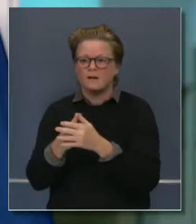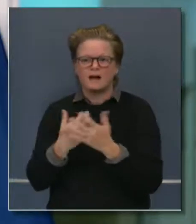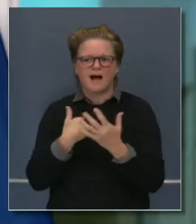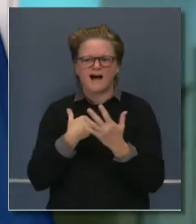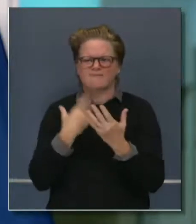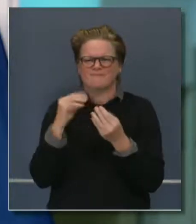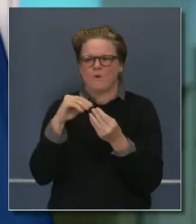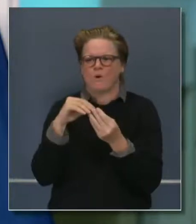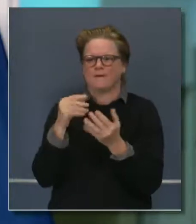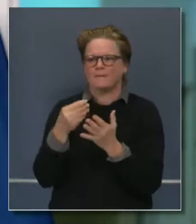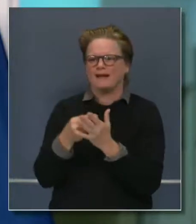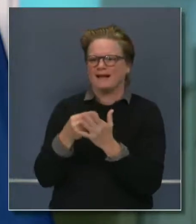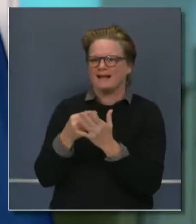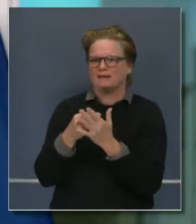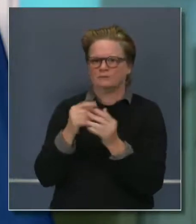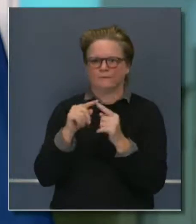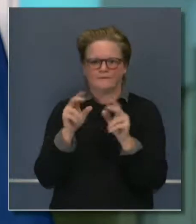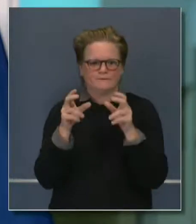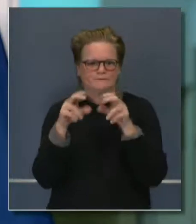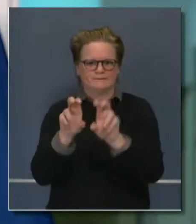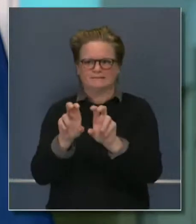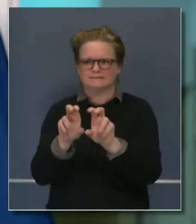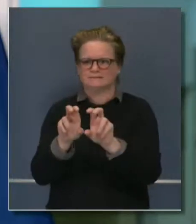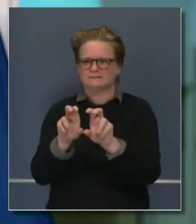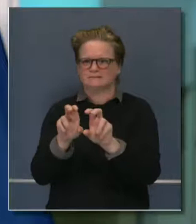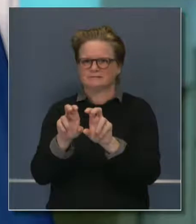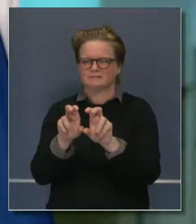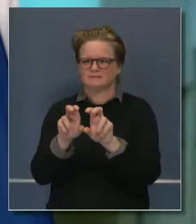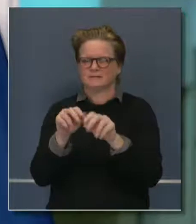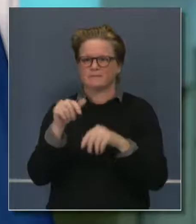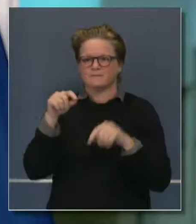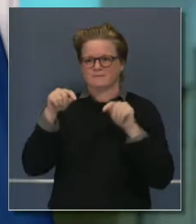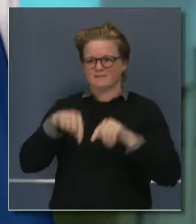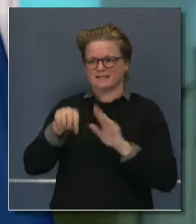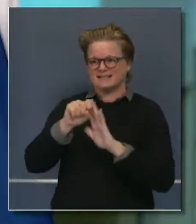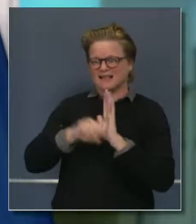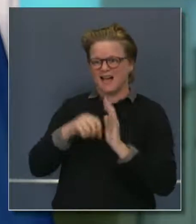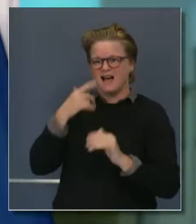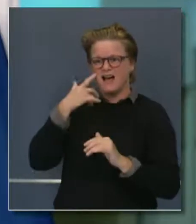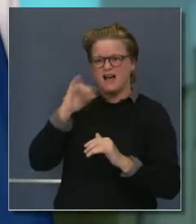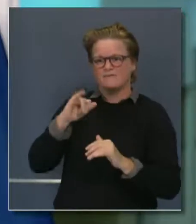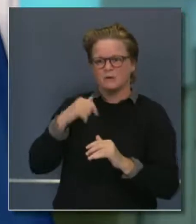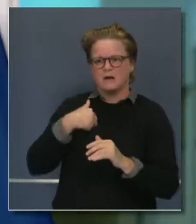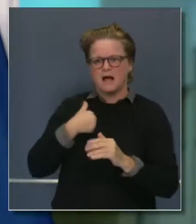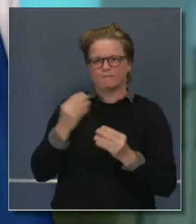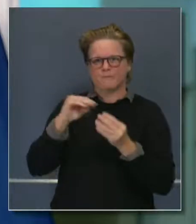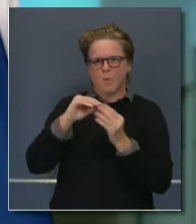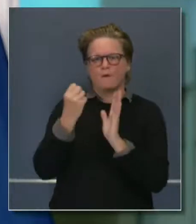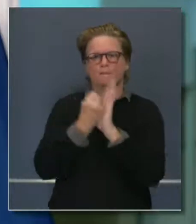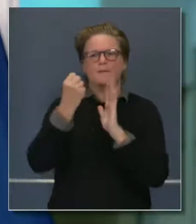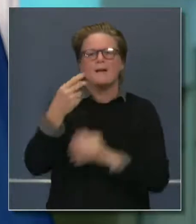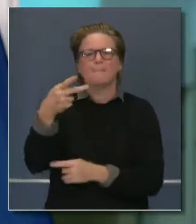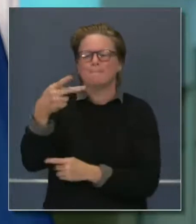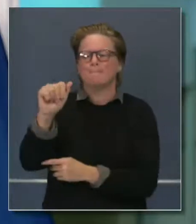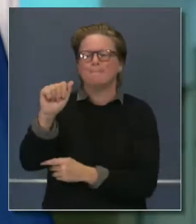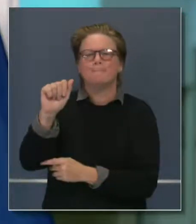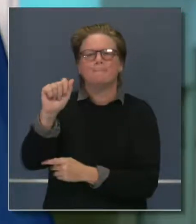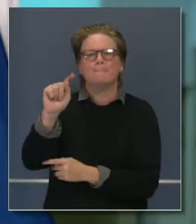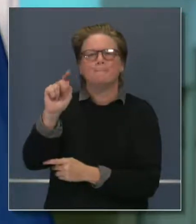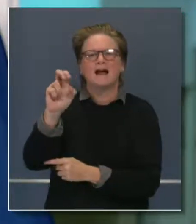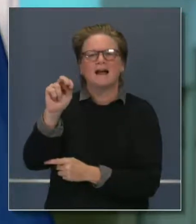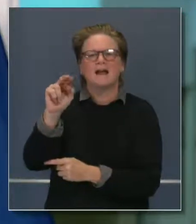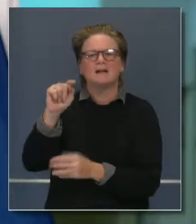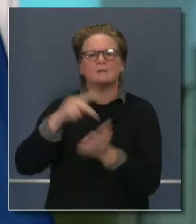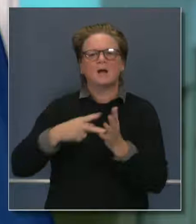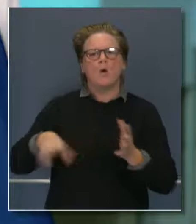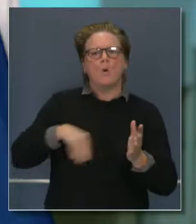more patents emanating out of this state than any other state in America. It doesn't surprise any of us that UCSF would be front and